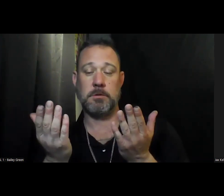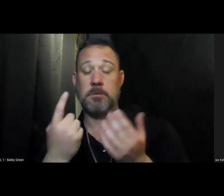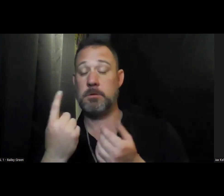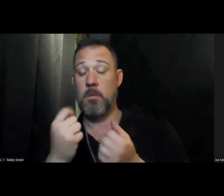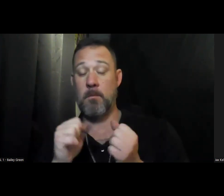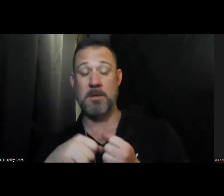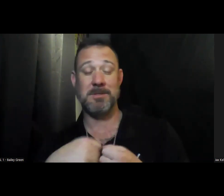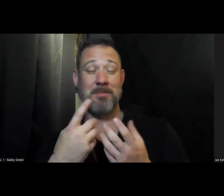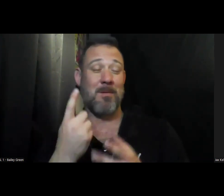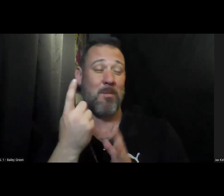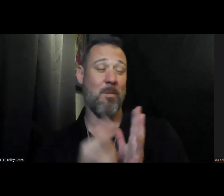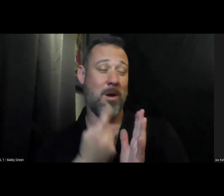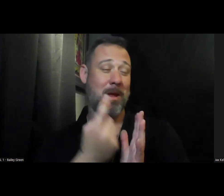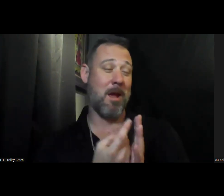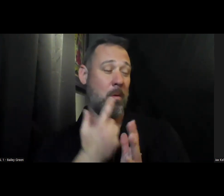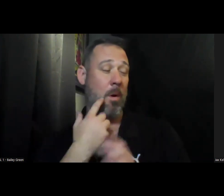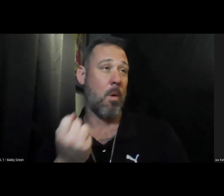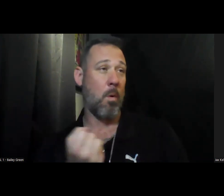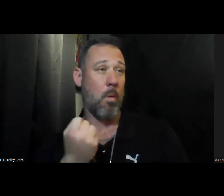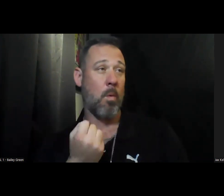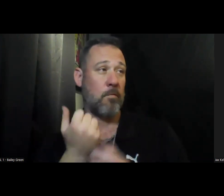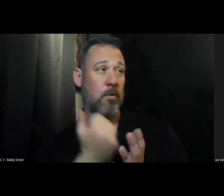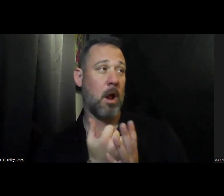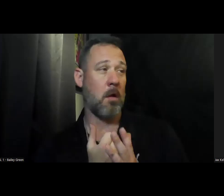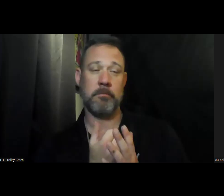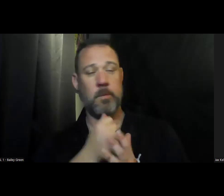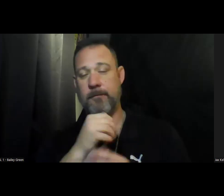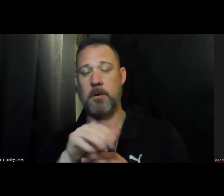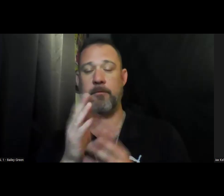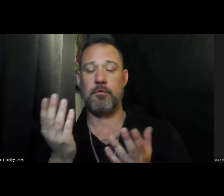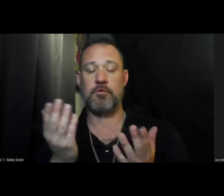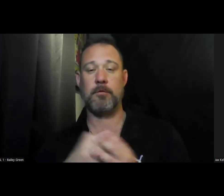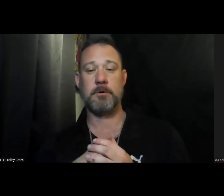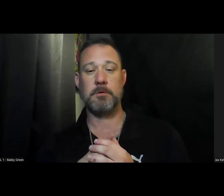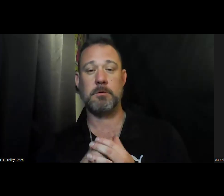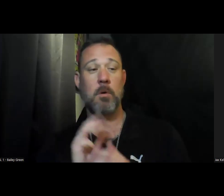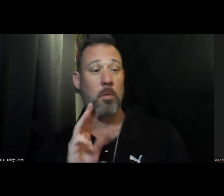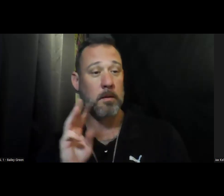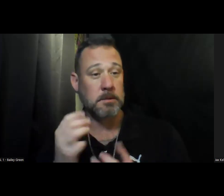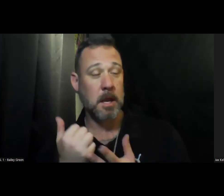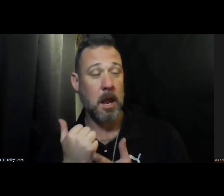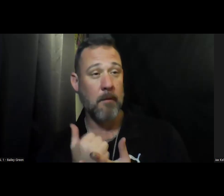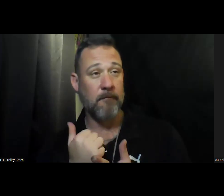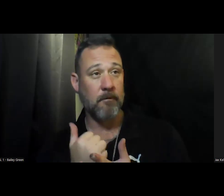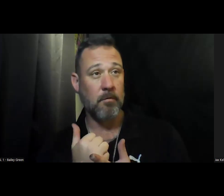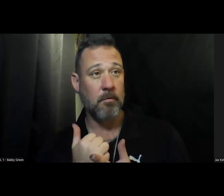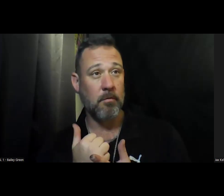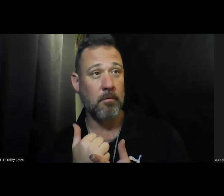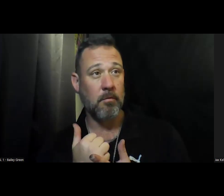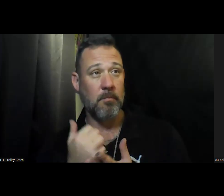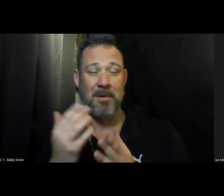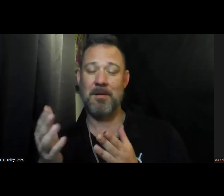spend an hour on hold to get help, we have not delivered the service. A website is helpful, but human